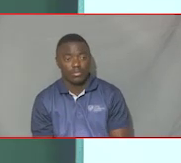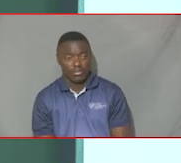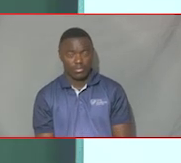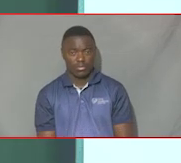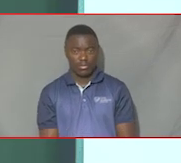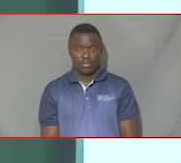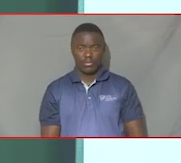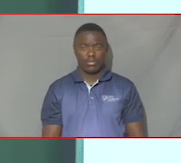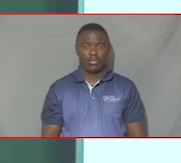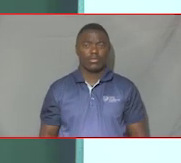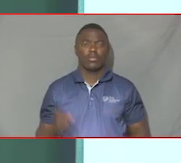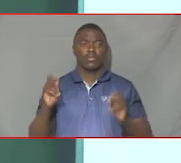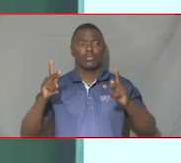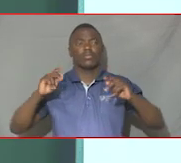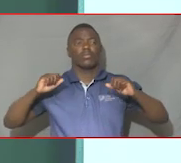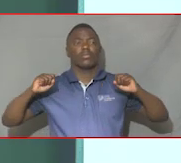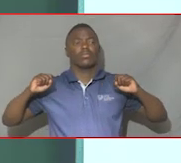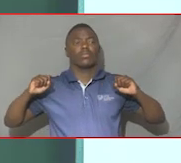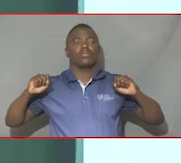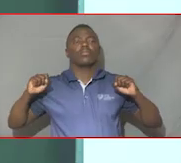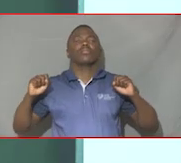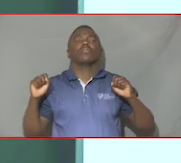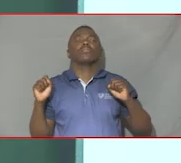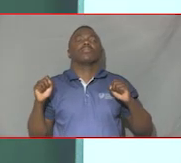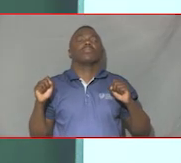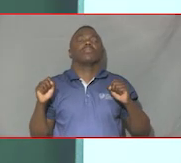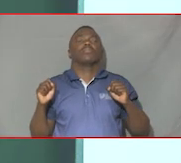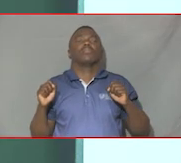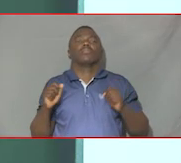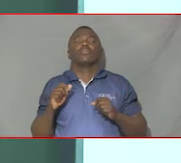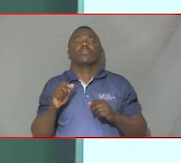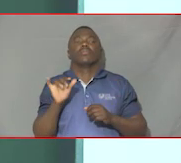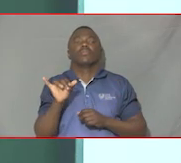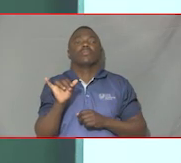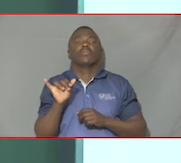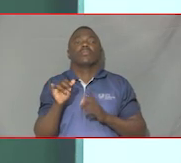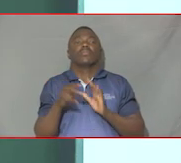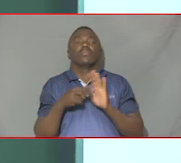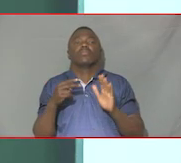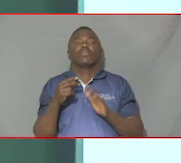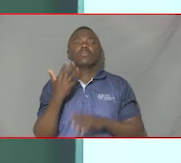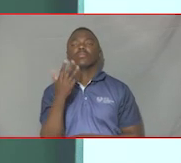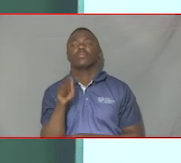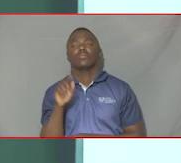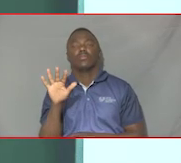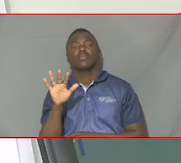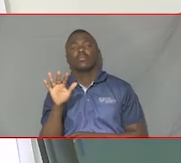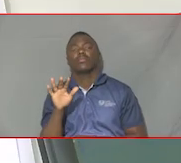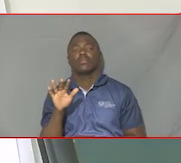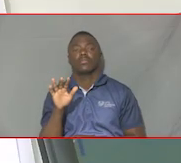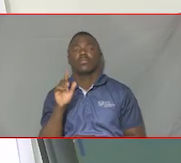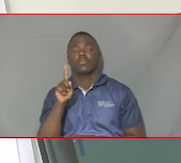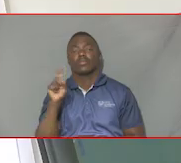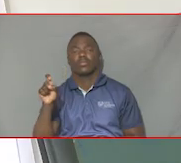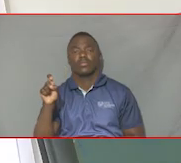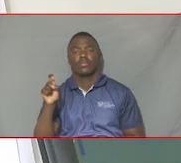line. Now people, look here. Here you can say y is equal to 9,5 plus